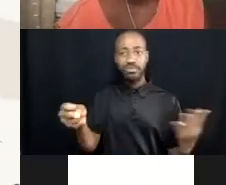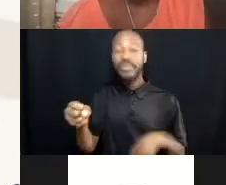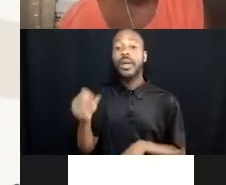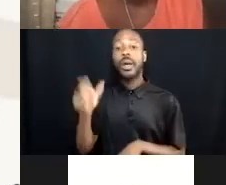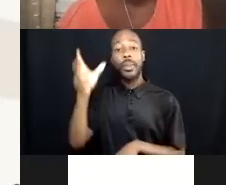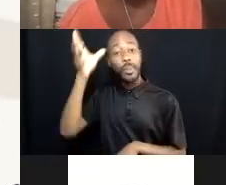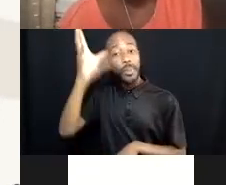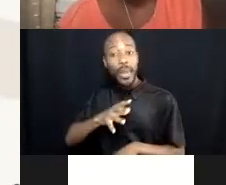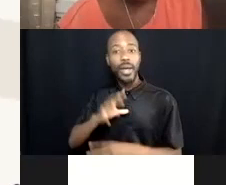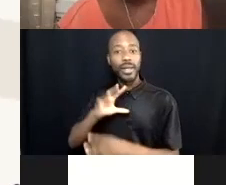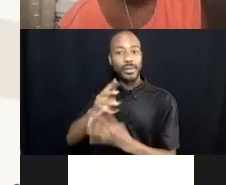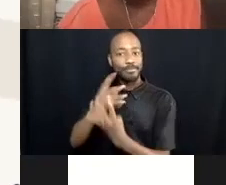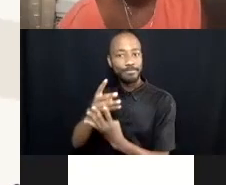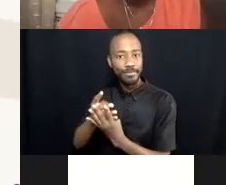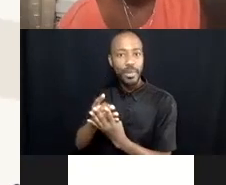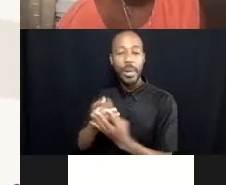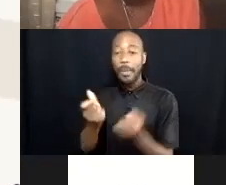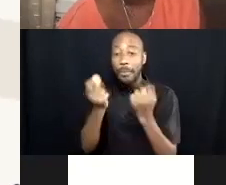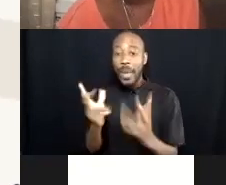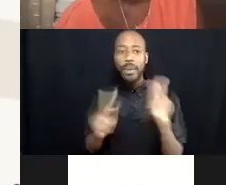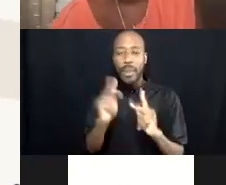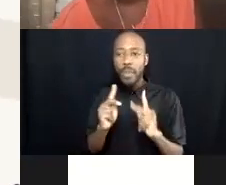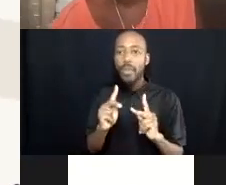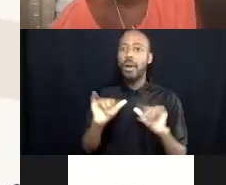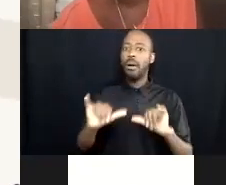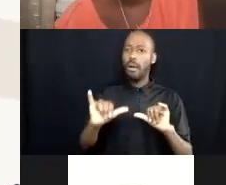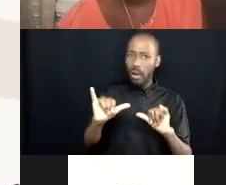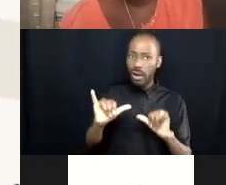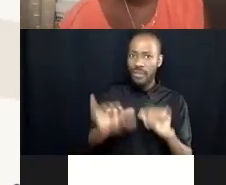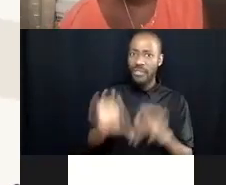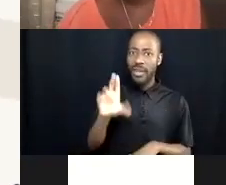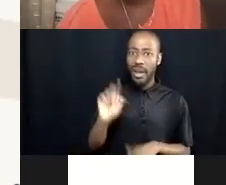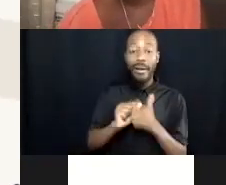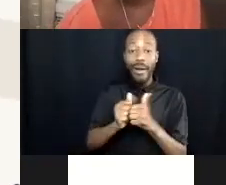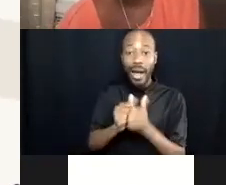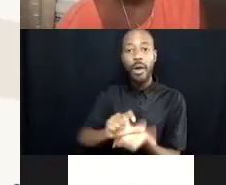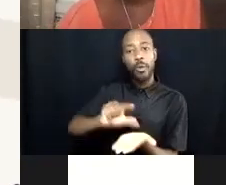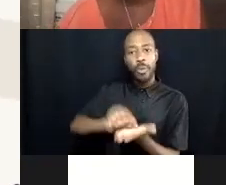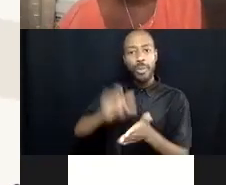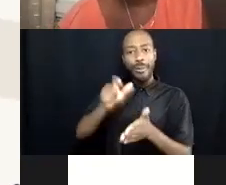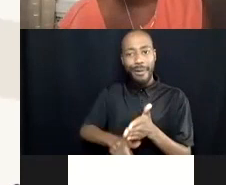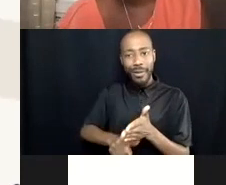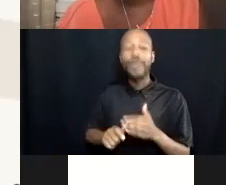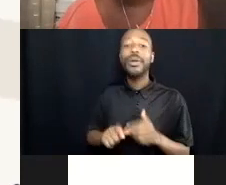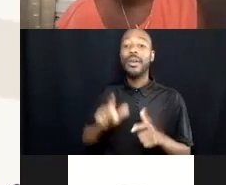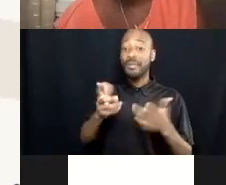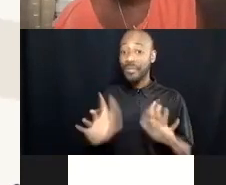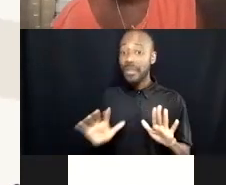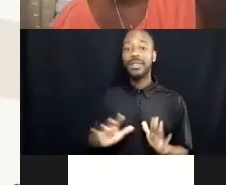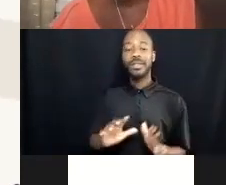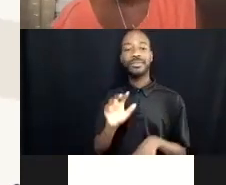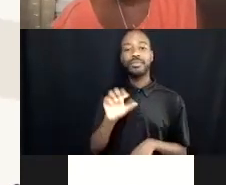heard about Kanataka Zayre Brown because of a newspaper article, and we used social media to reach out to the people that are close to